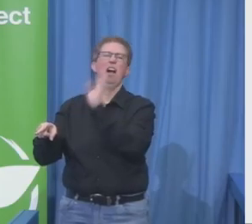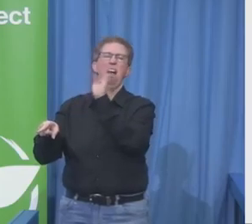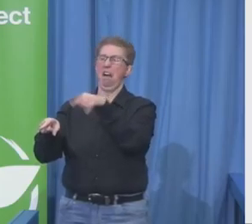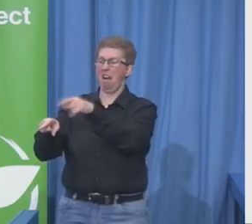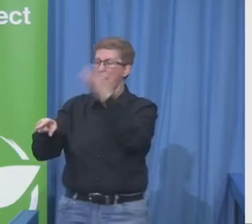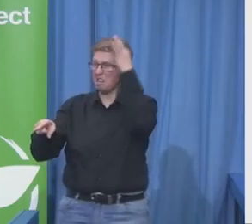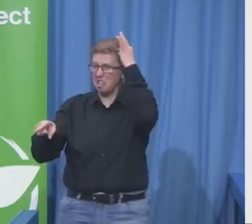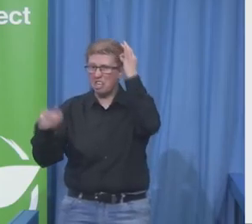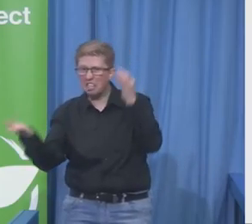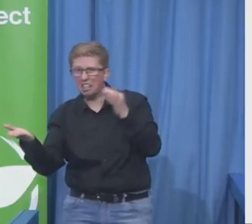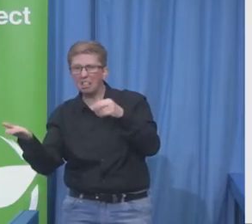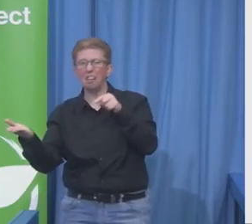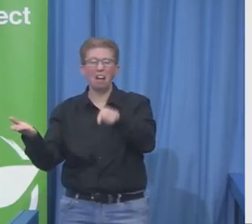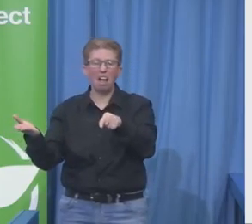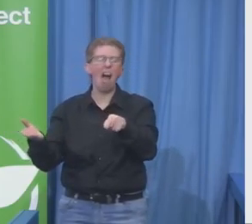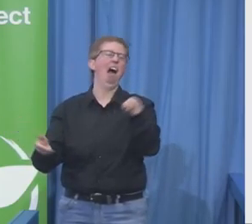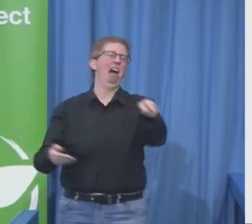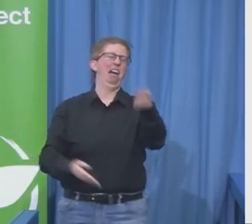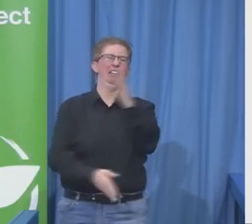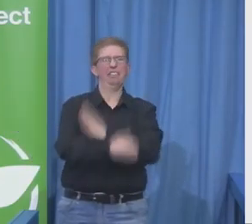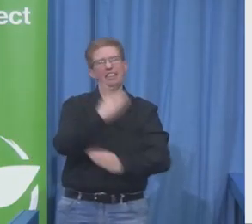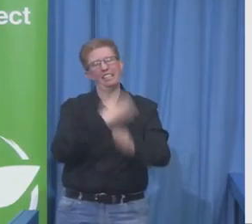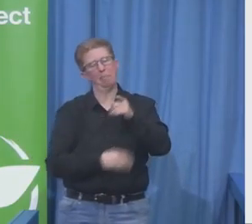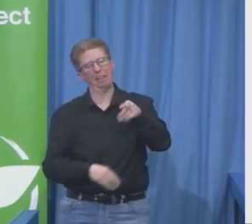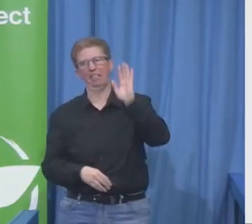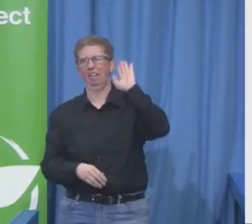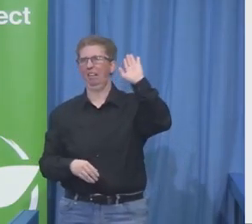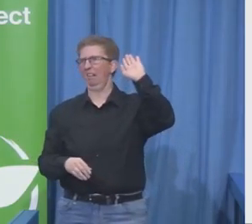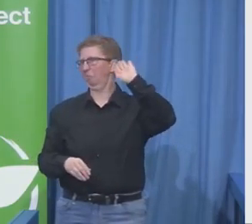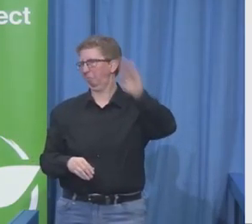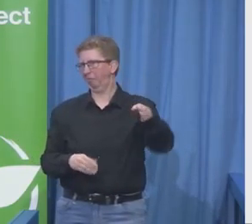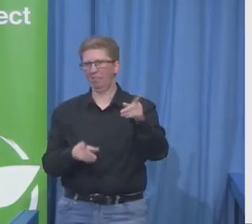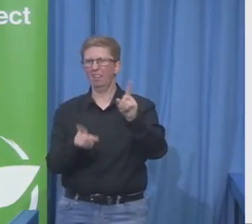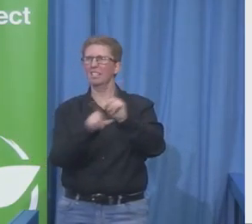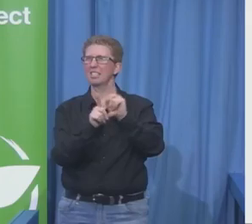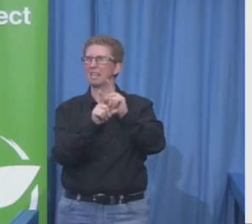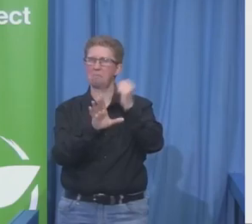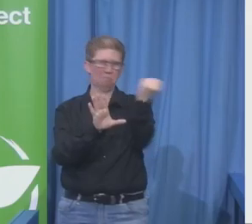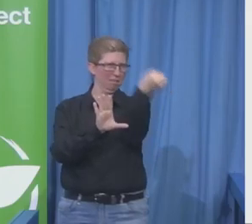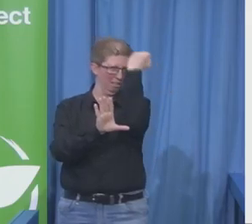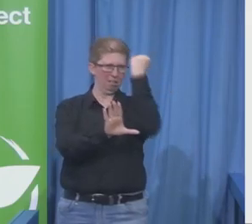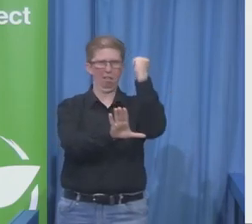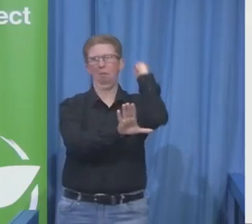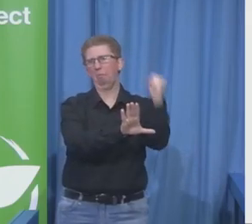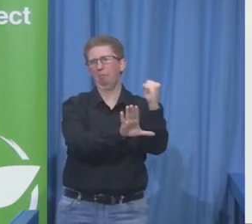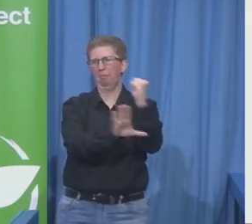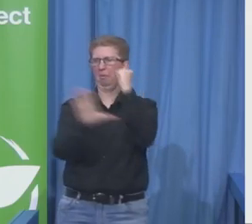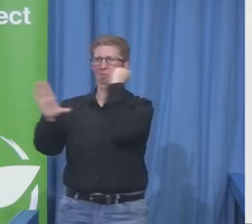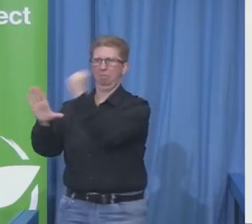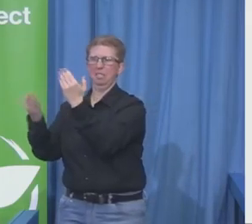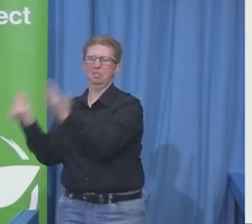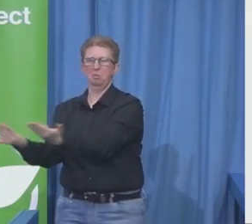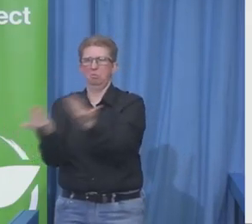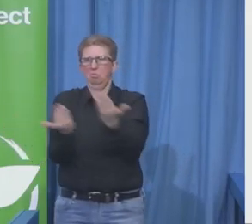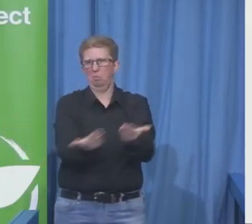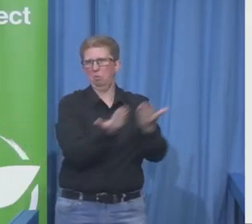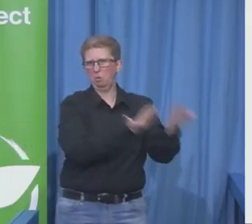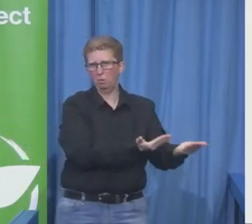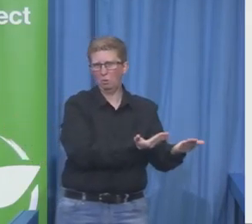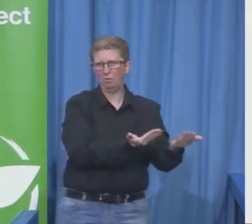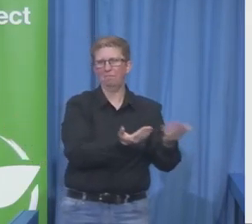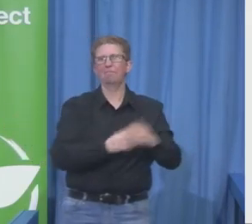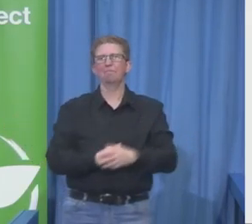believe all of us gained some experience about some level of prejudice and during our lives. And